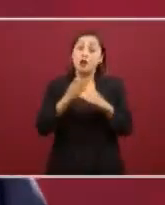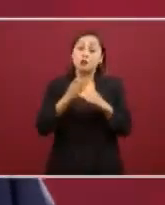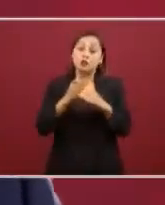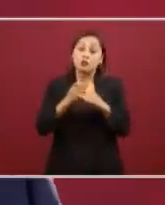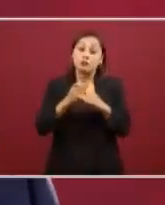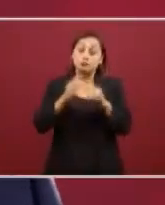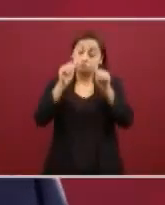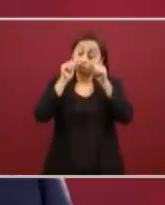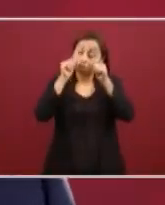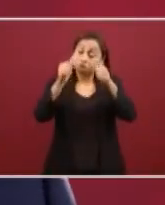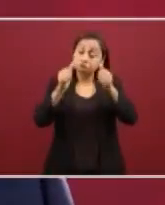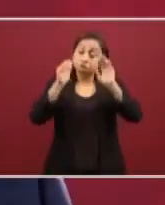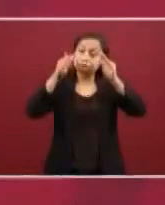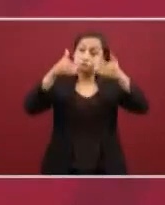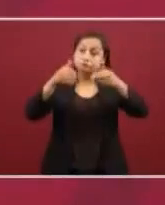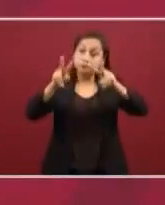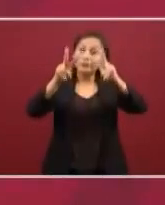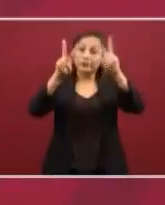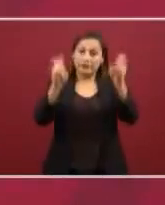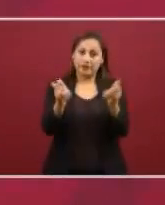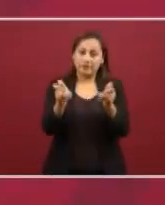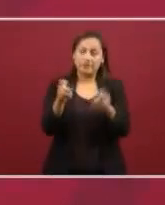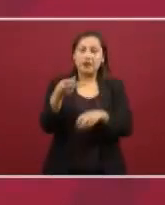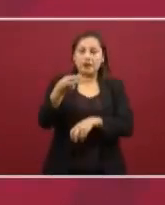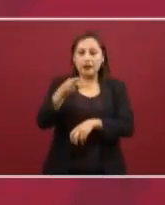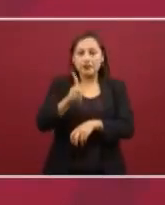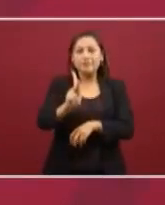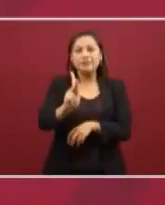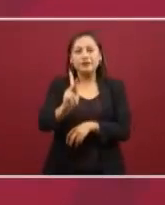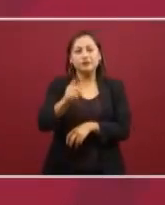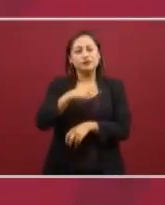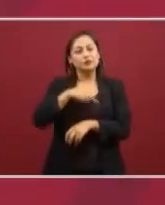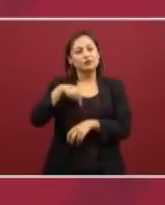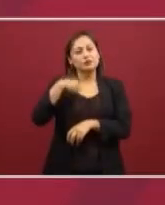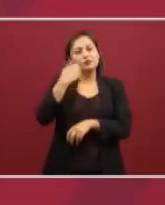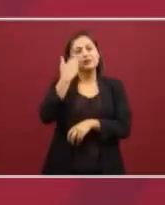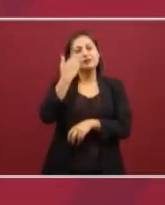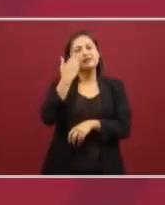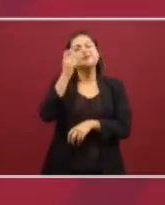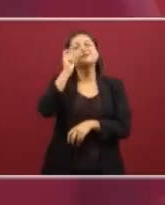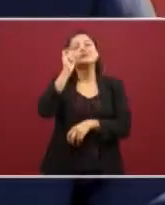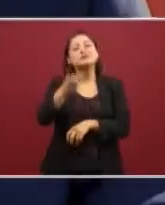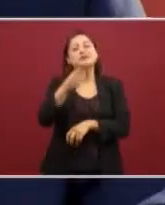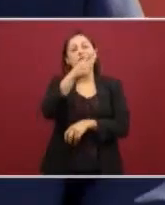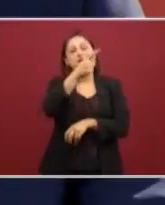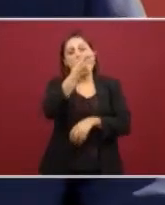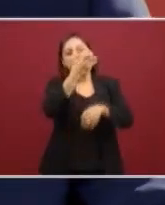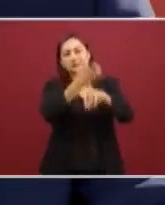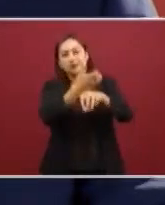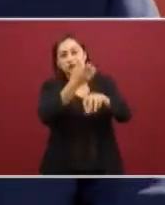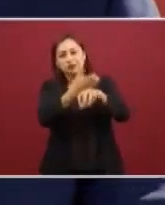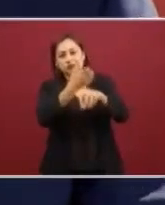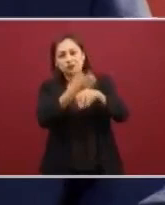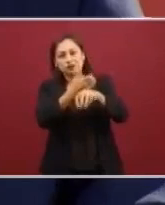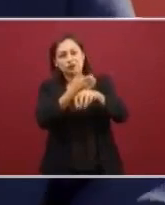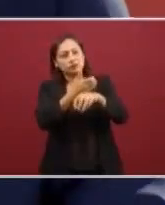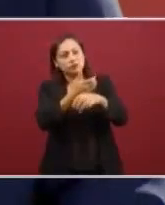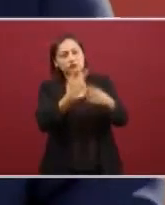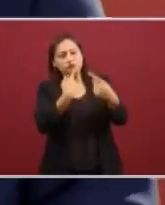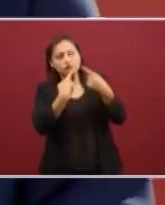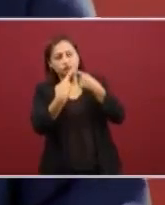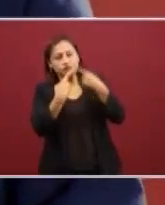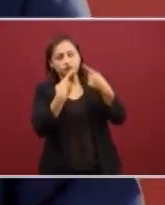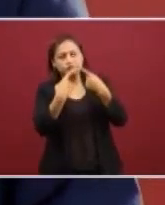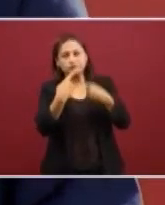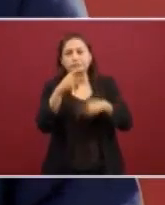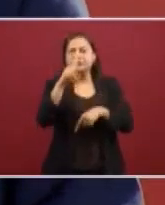At the same time, we want to maintain dialogue, good relations with the government of the United States. We do not want to fight with the government of the U.S., much less